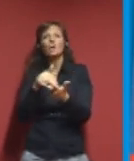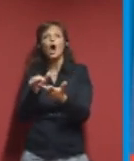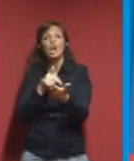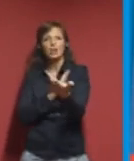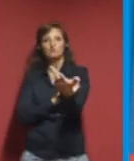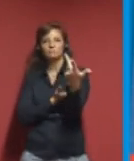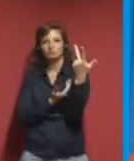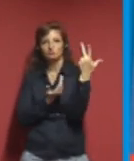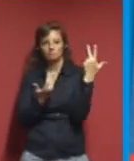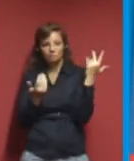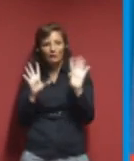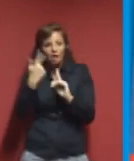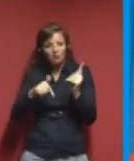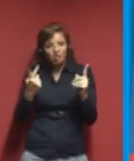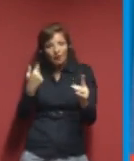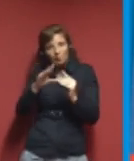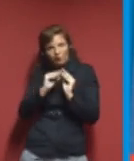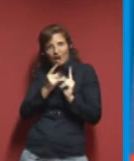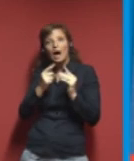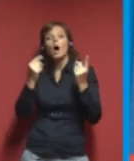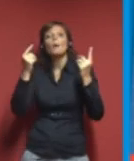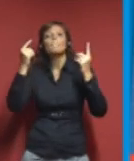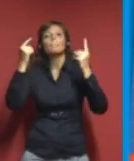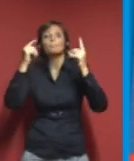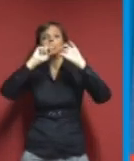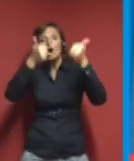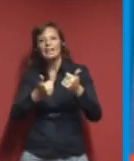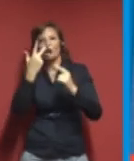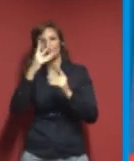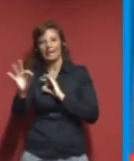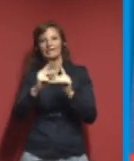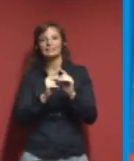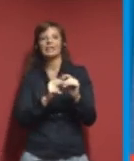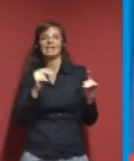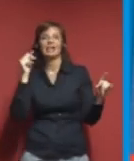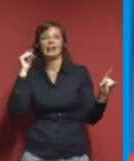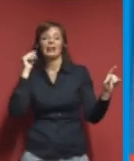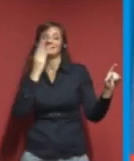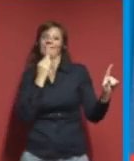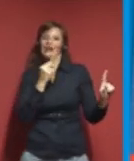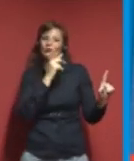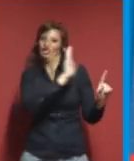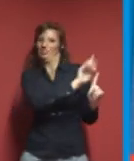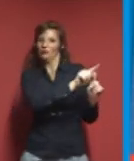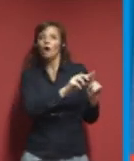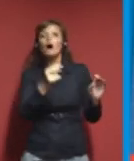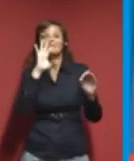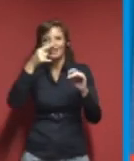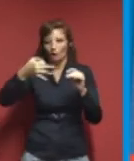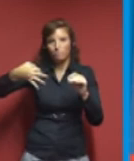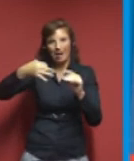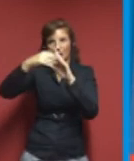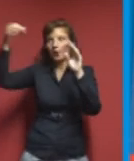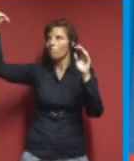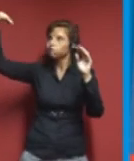of San Francisco, and you can drop marbles in it, and the marbles roll down these little paths that go and visit all the